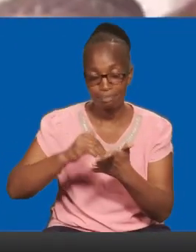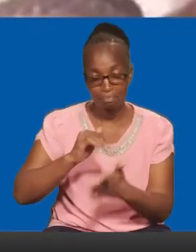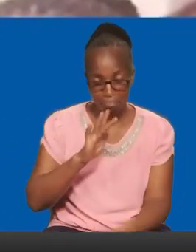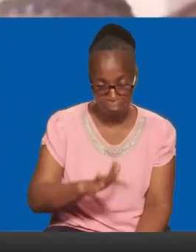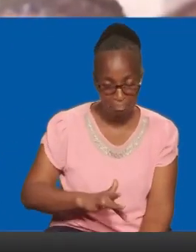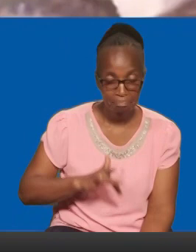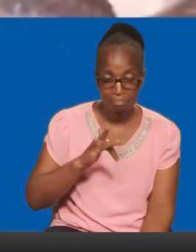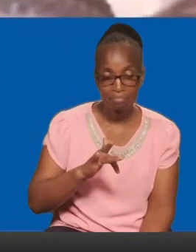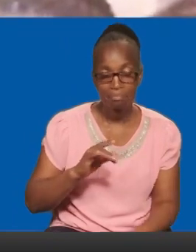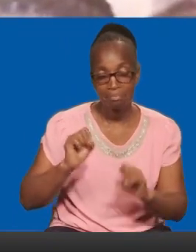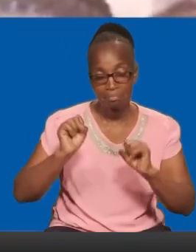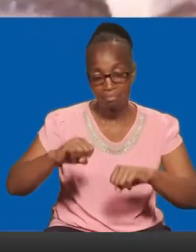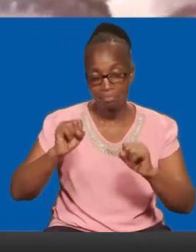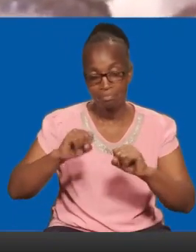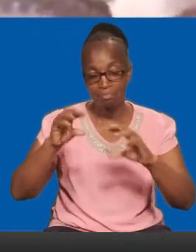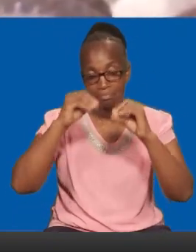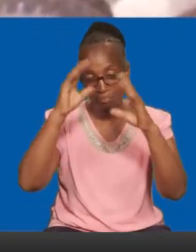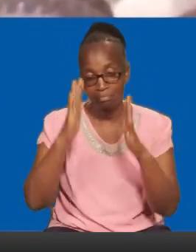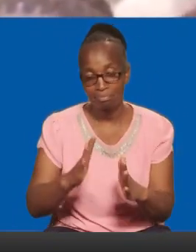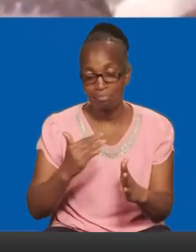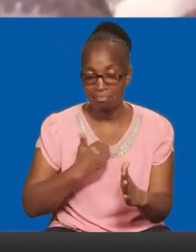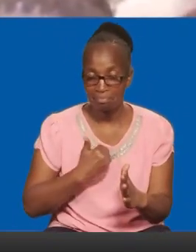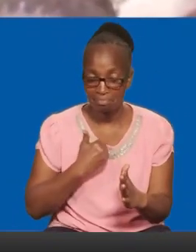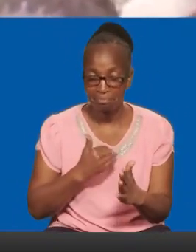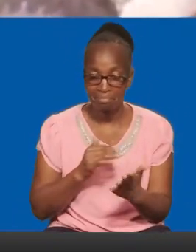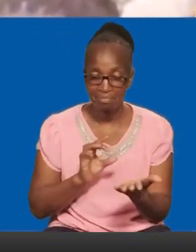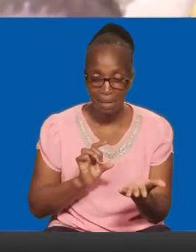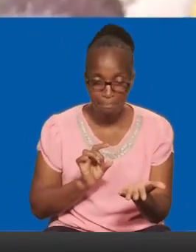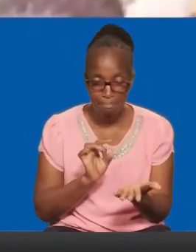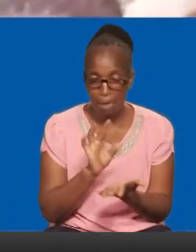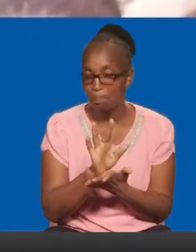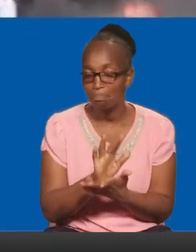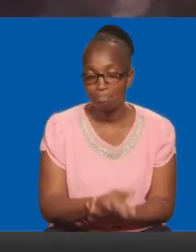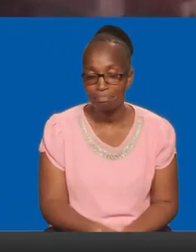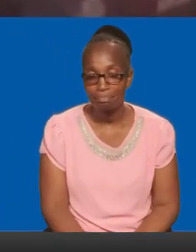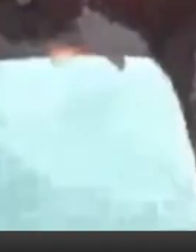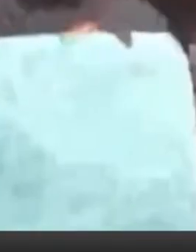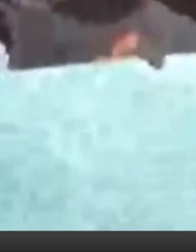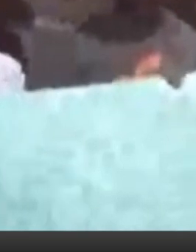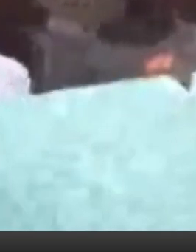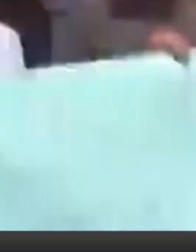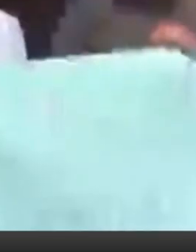Yes. And we feel that we have been betrayed. Yes. Our abilities, yes, as teachers has been ridiculed.